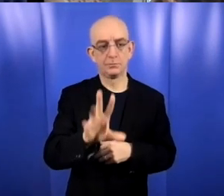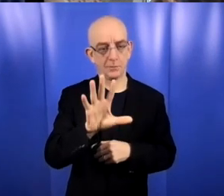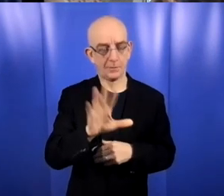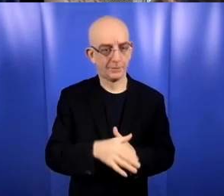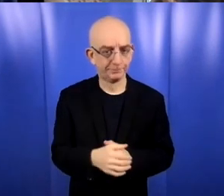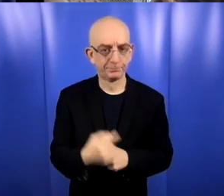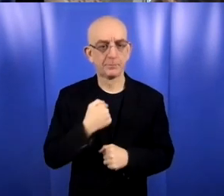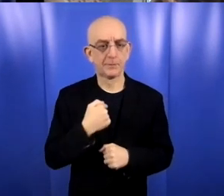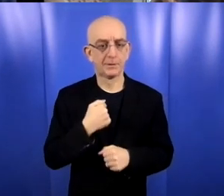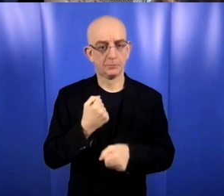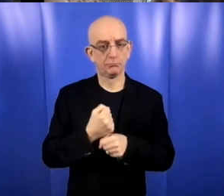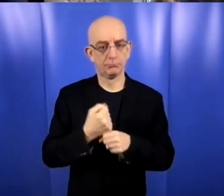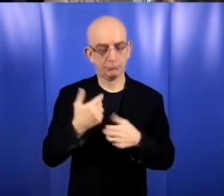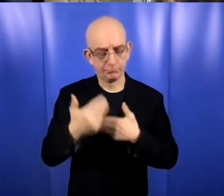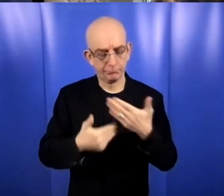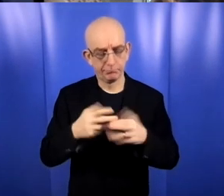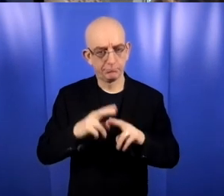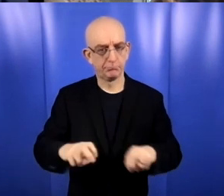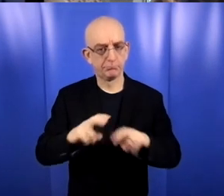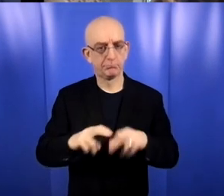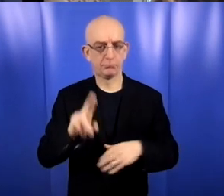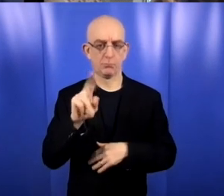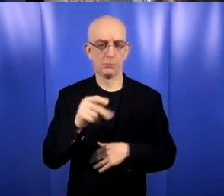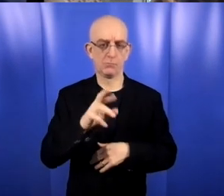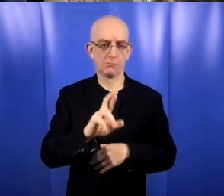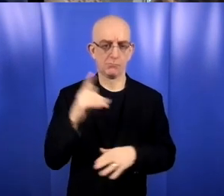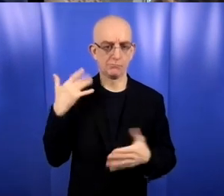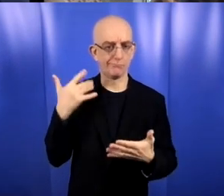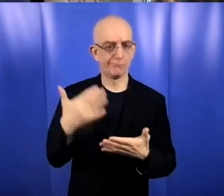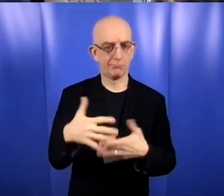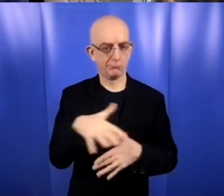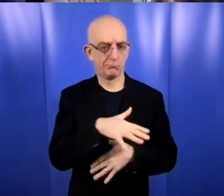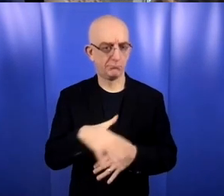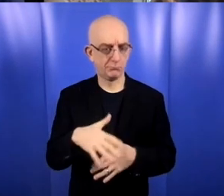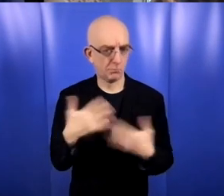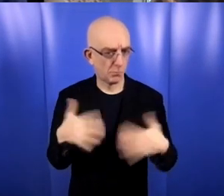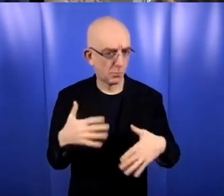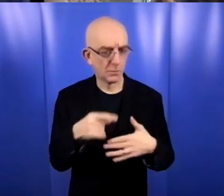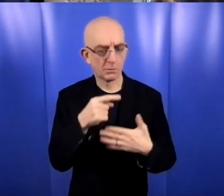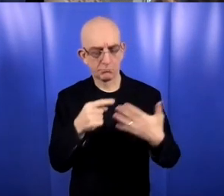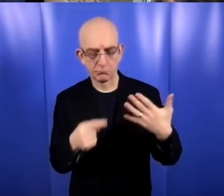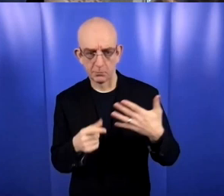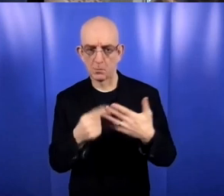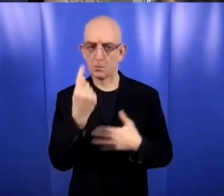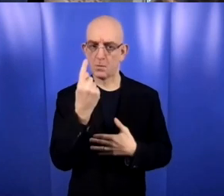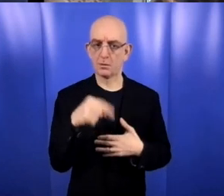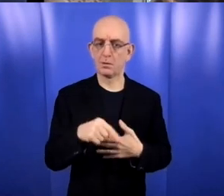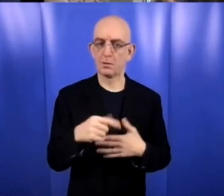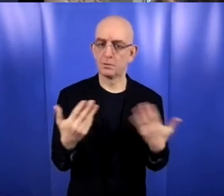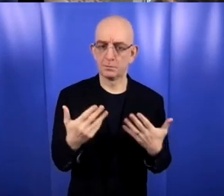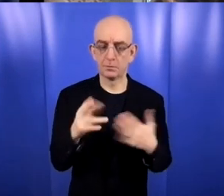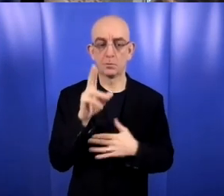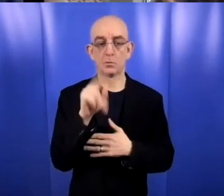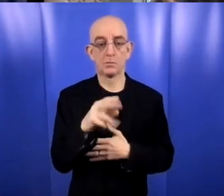decisions about how the protracted displacement will continue,